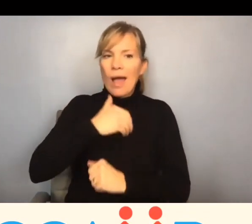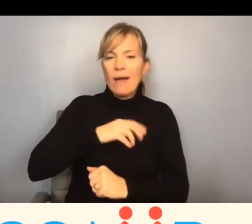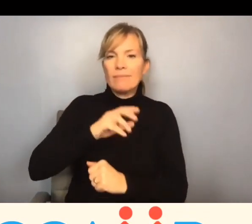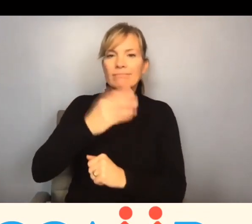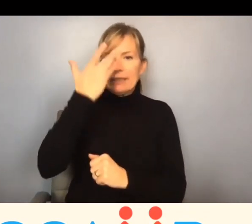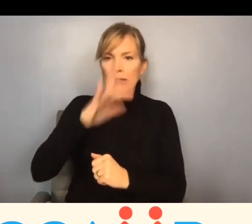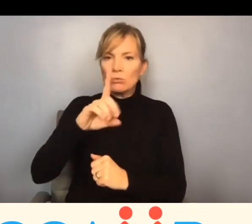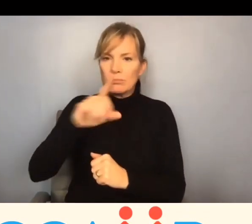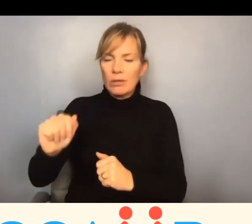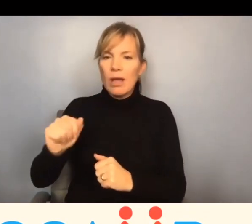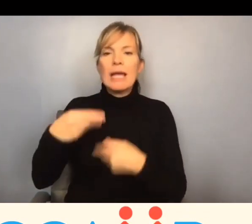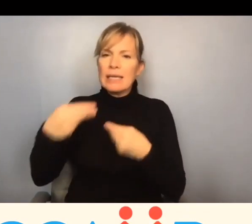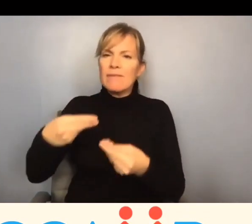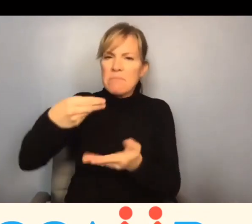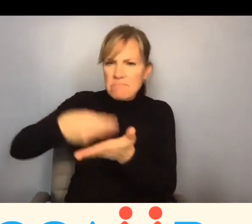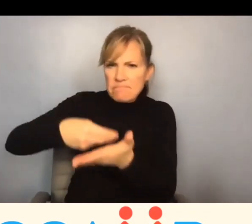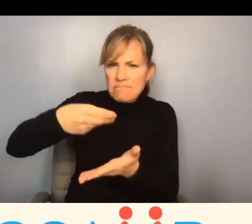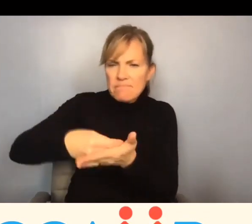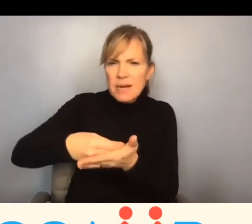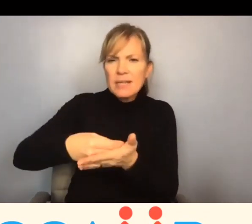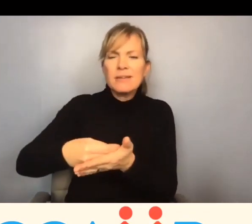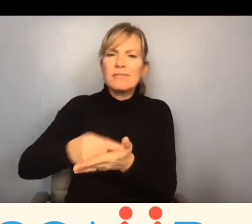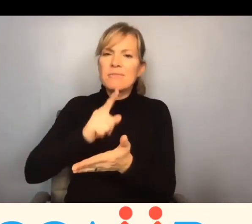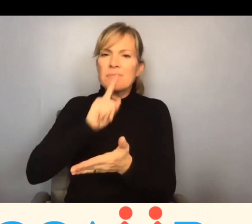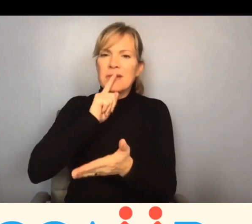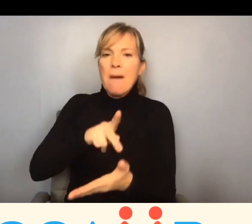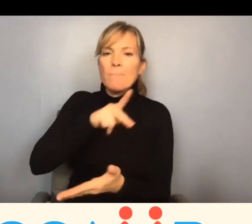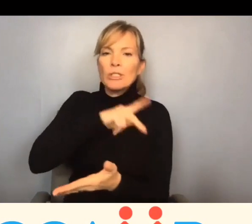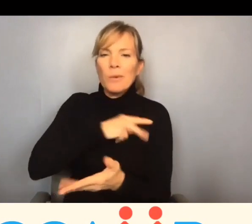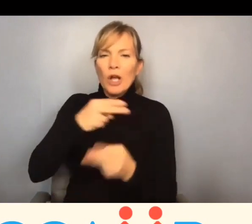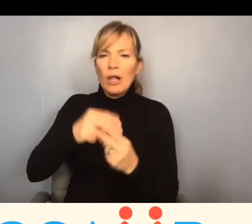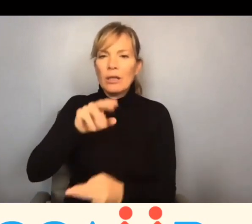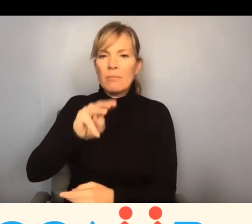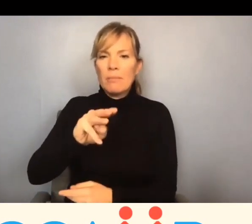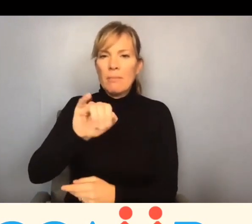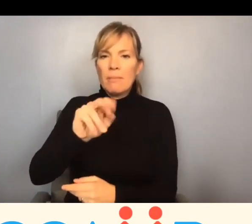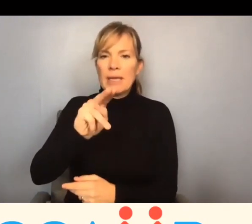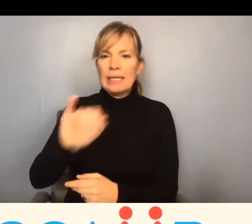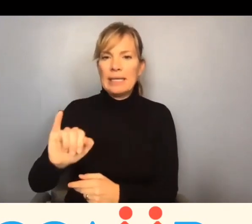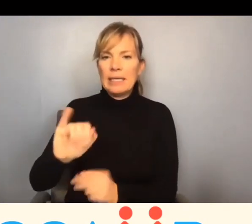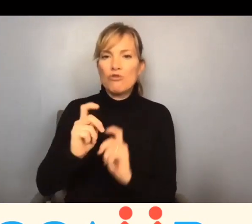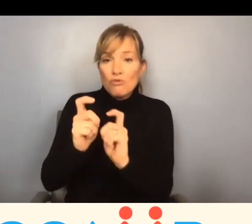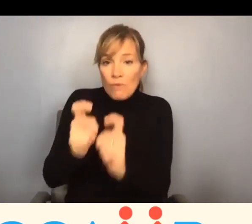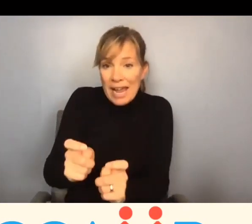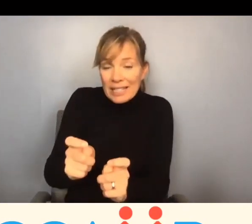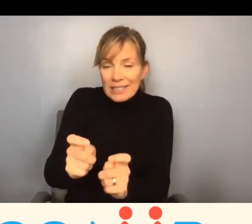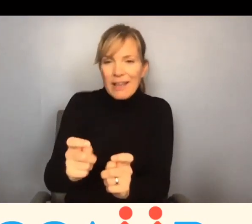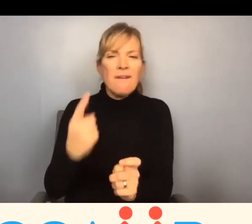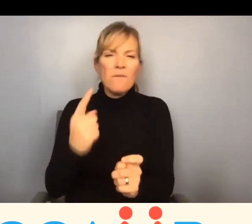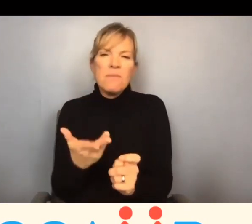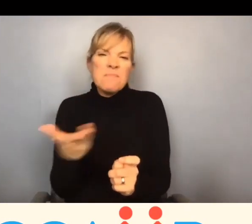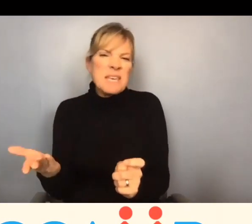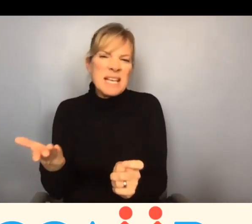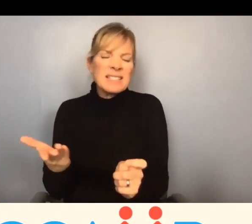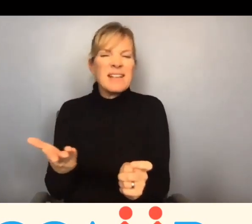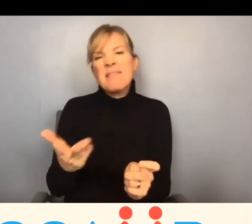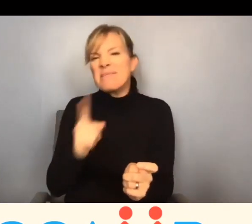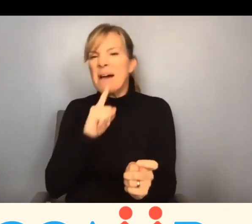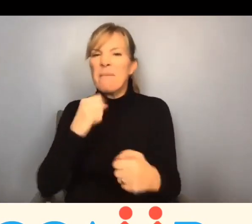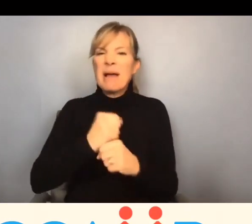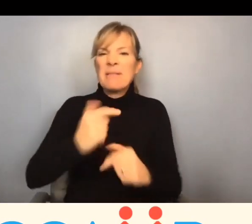to give them funding personalized mini grants for things that make their lives